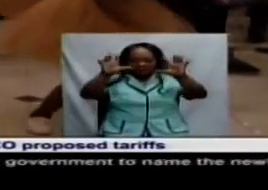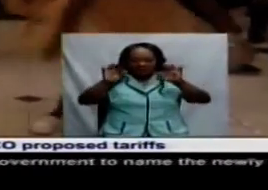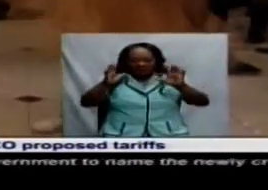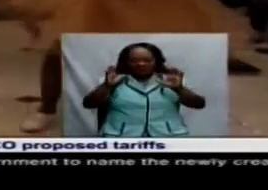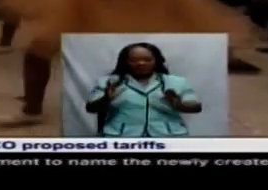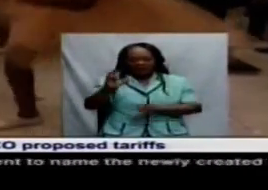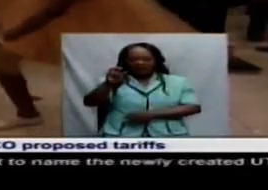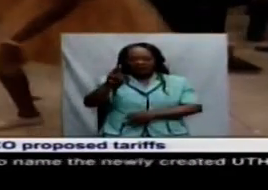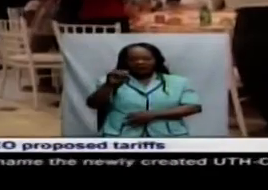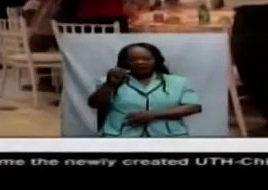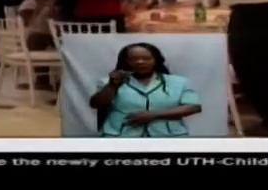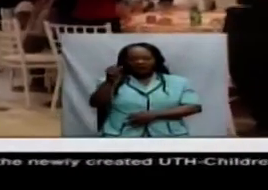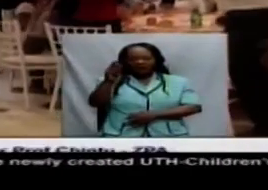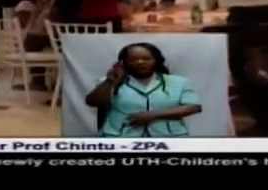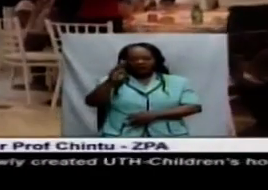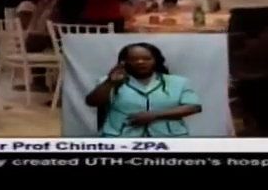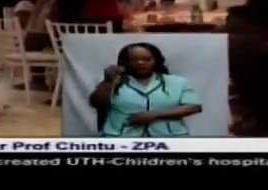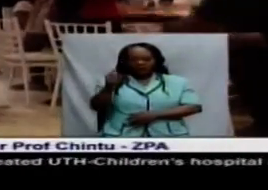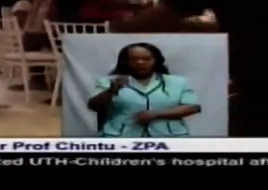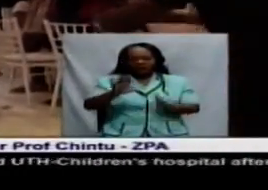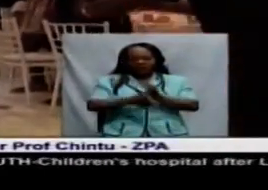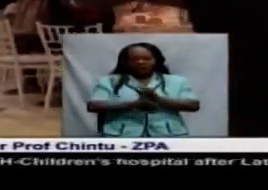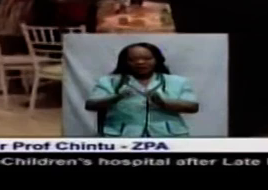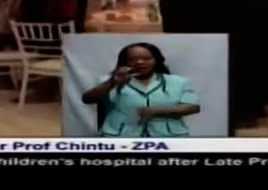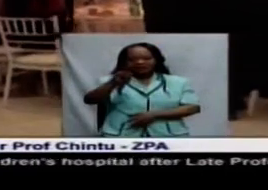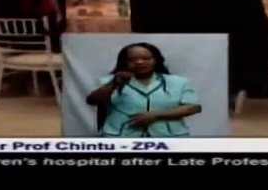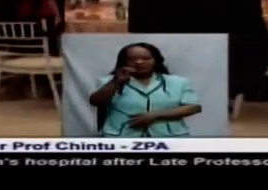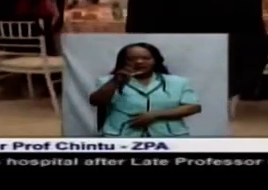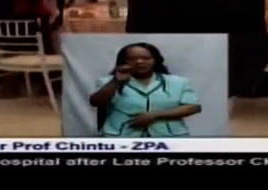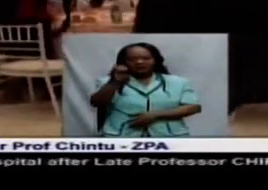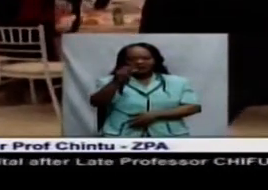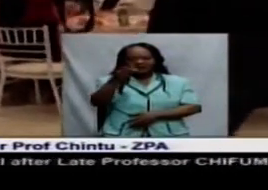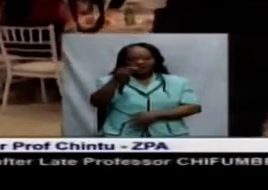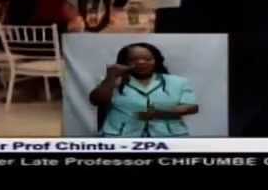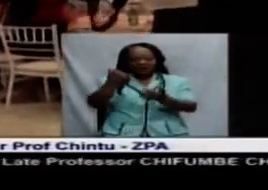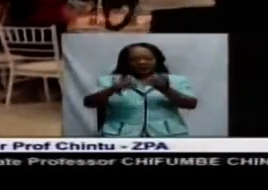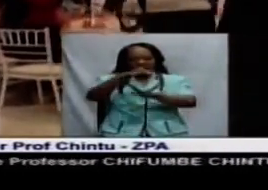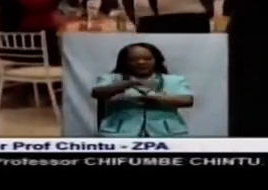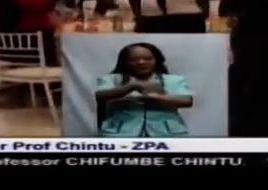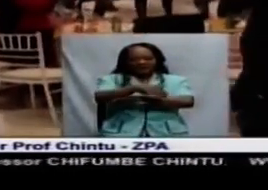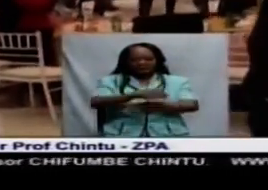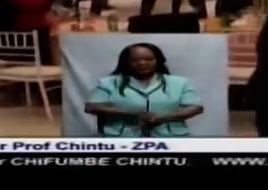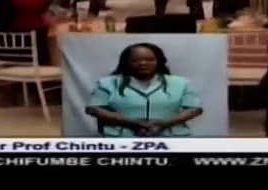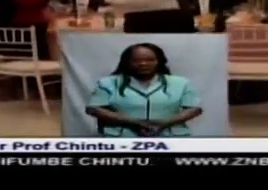and computer scientist Malama Chileshe at Grand Hotel in Lusaka last evening.